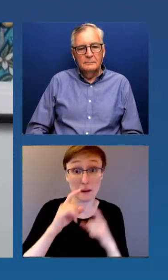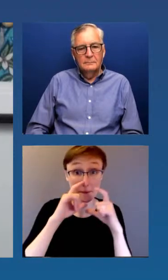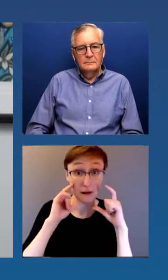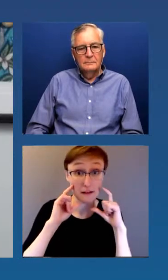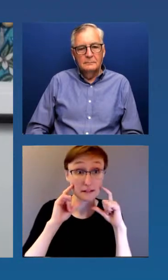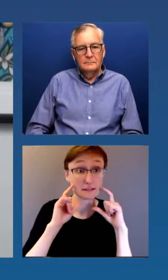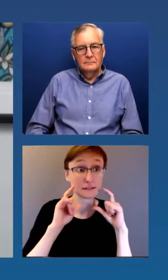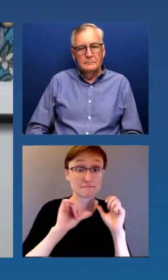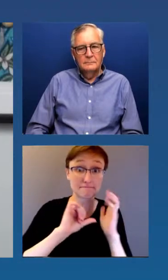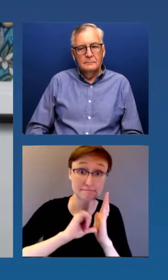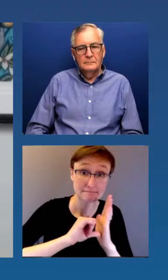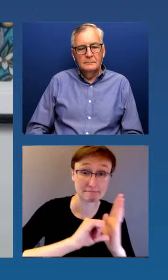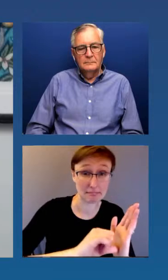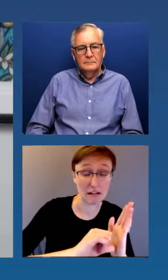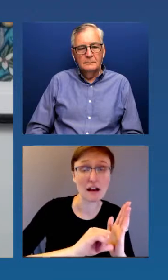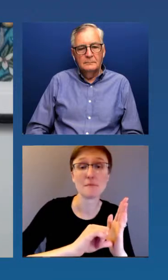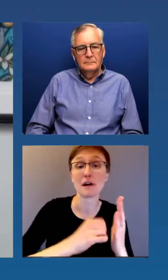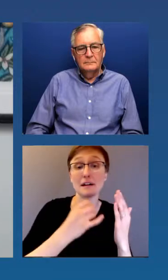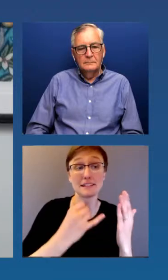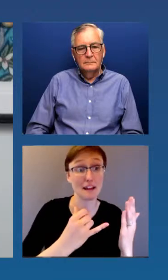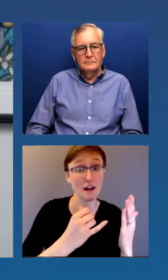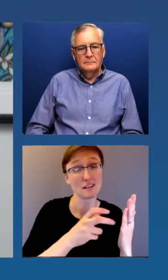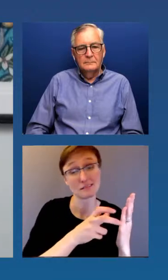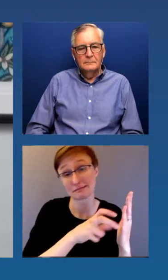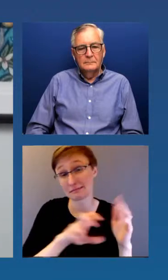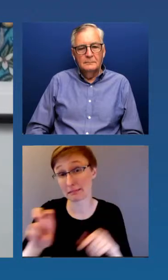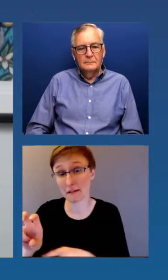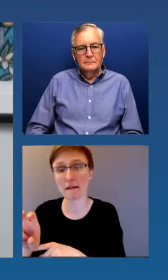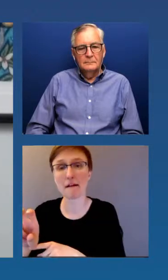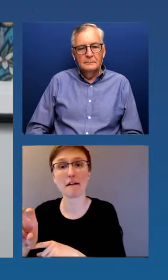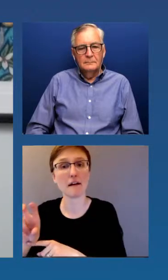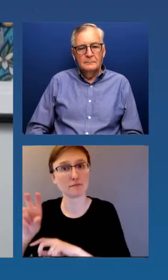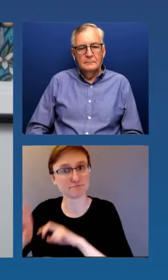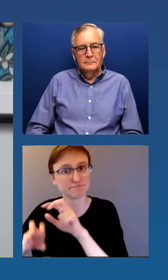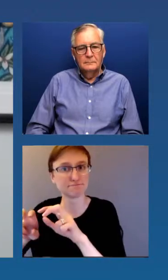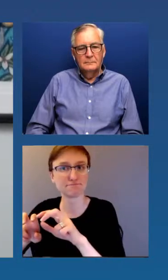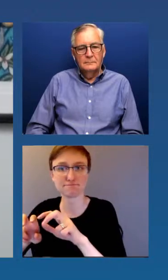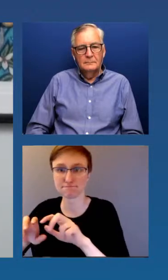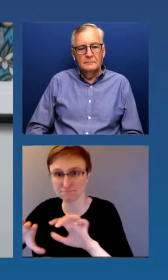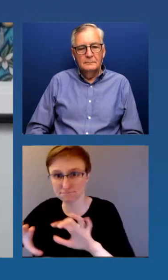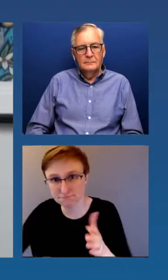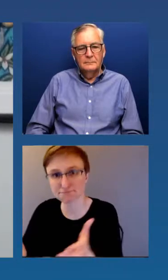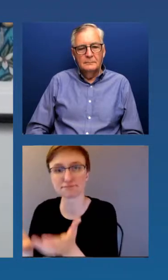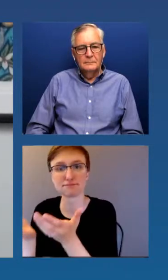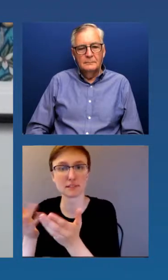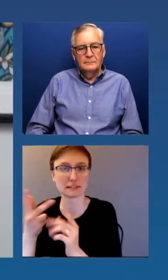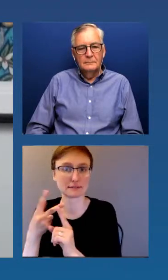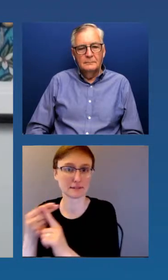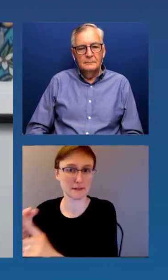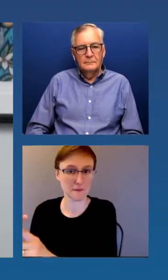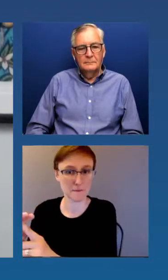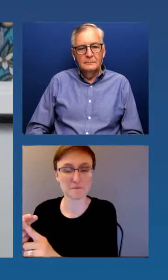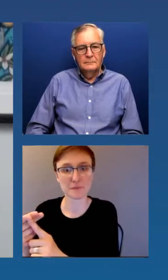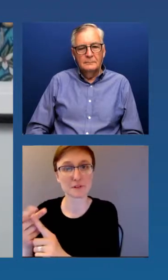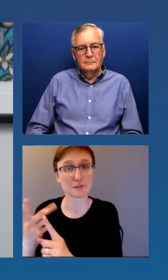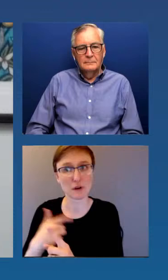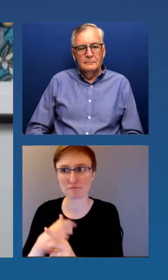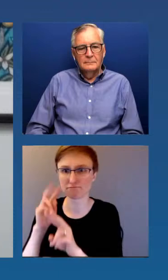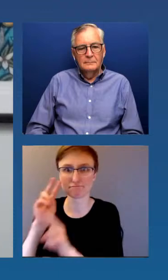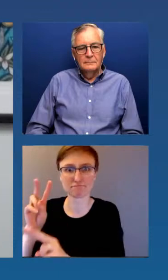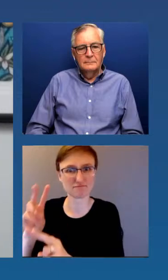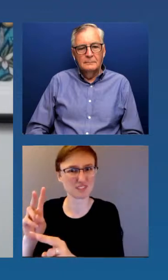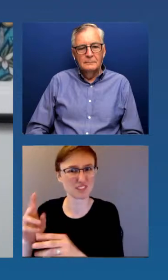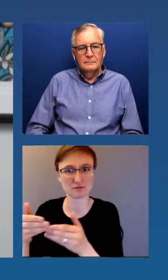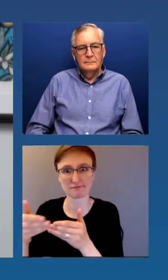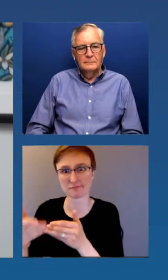neighborhoods. So I have a lot of hope for the rates and the protections to grow in these neighborhoods within the next 4 weeks for